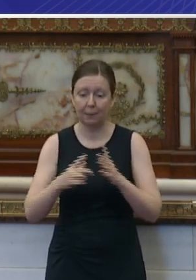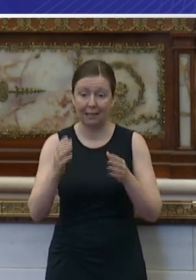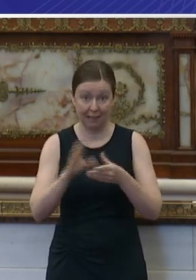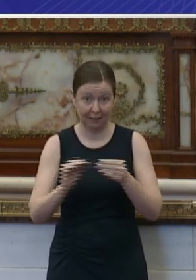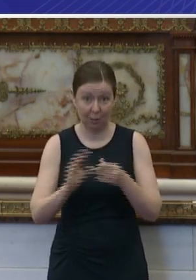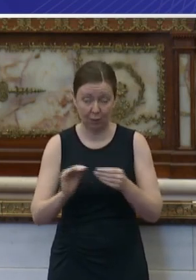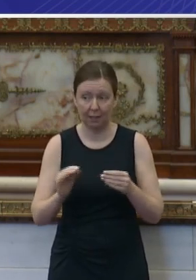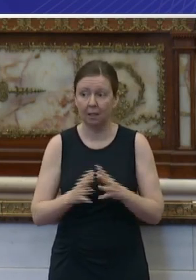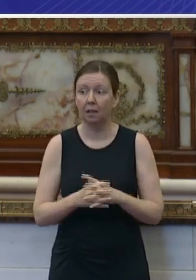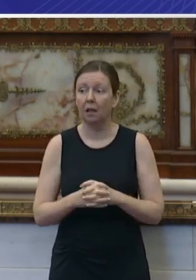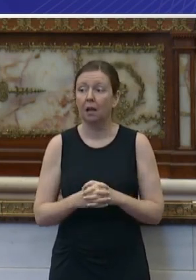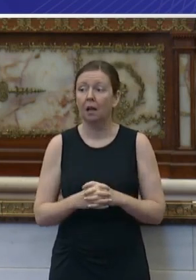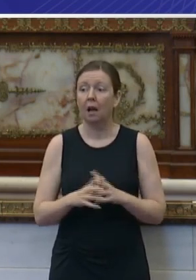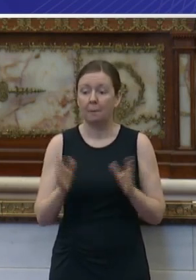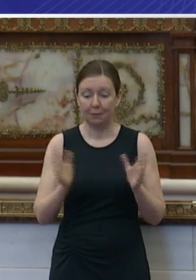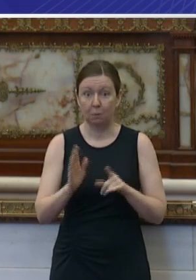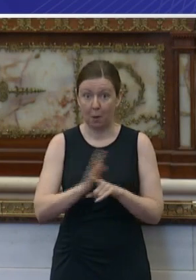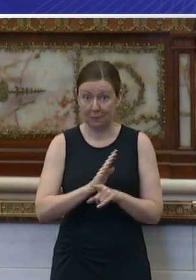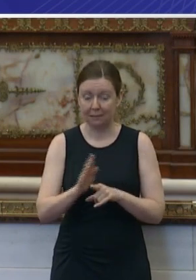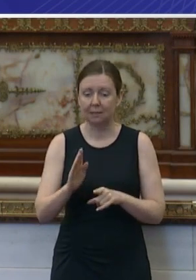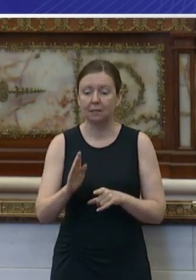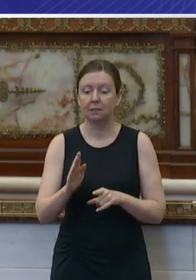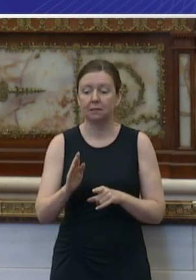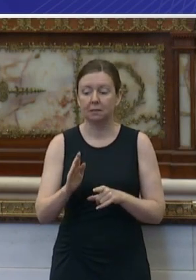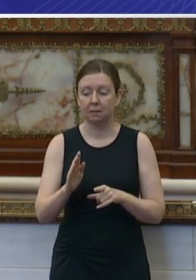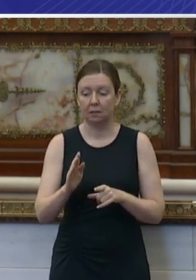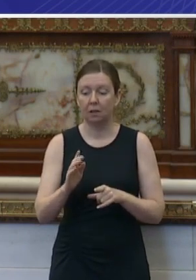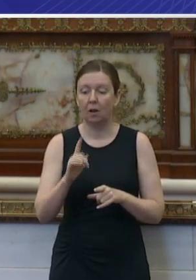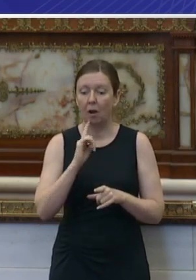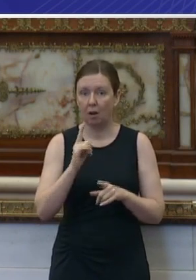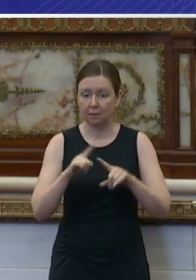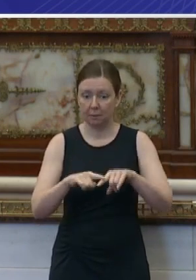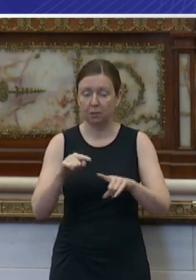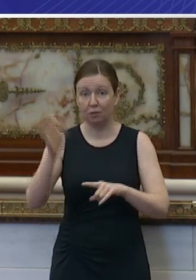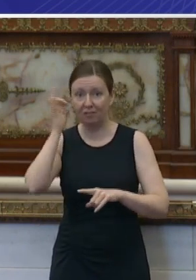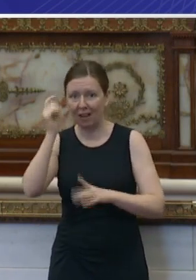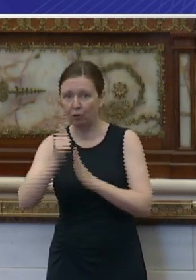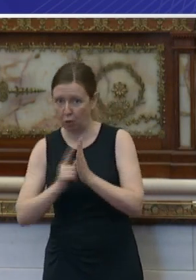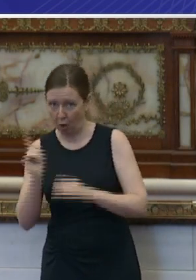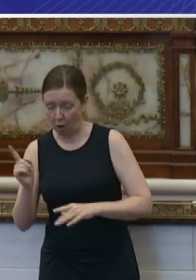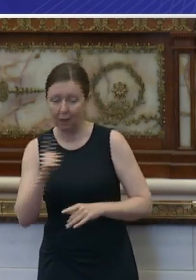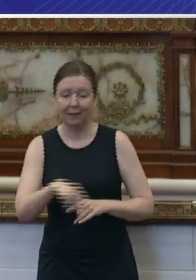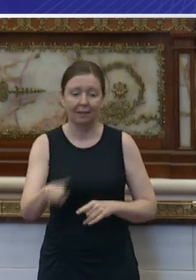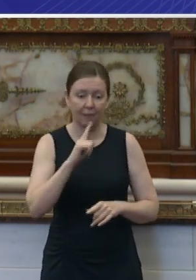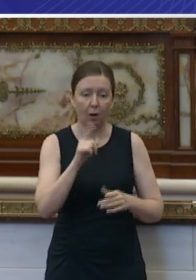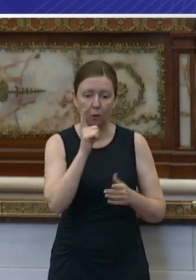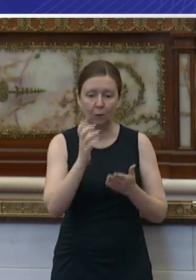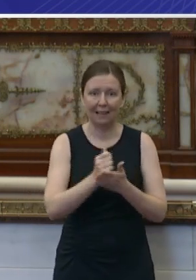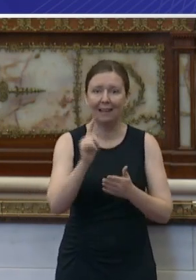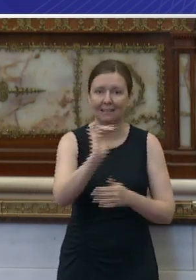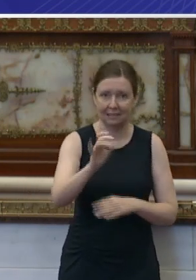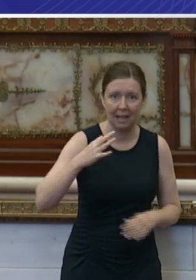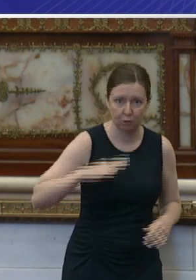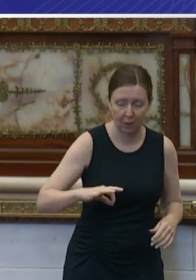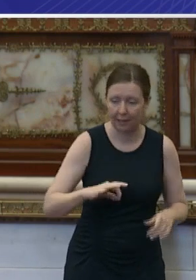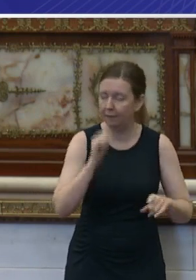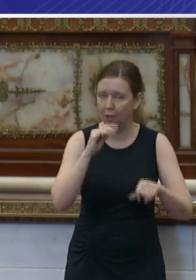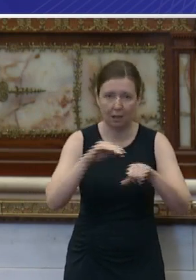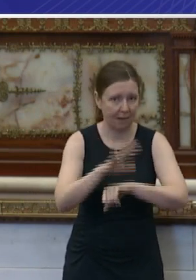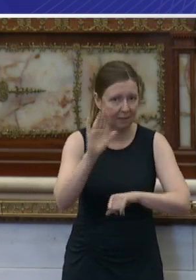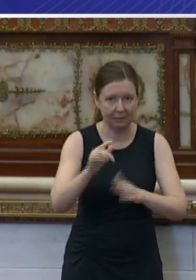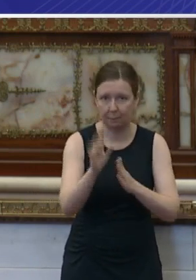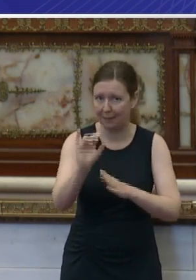hearing. The small businesses are subject to federal law, and they are the ones who are getting the tax credit, and they are not affected